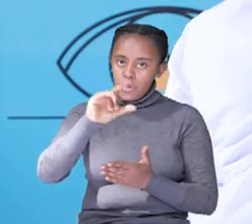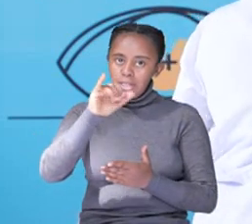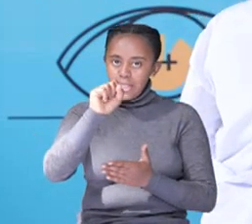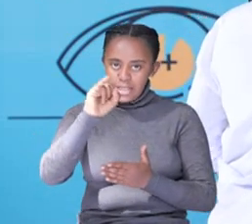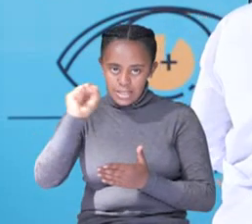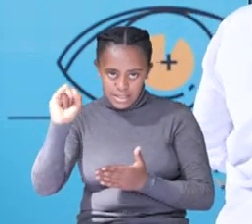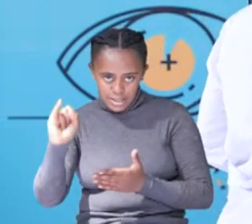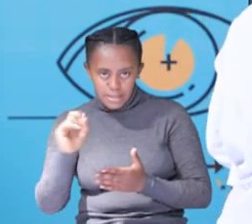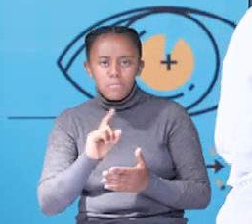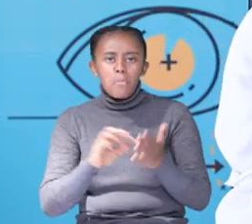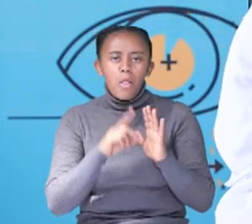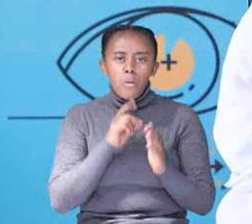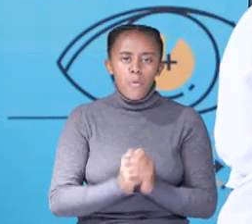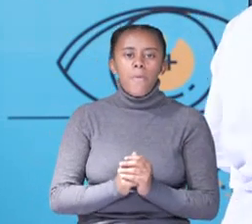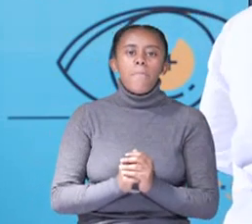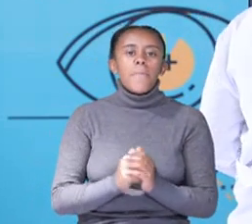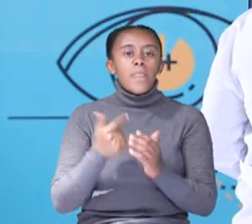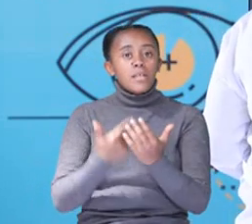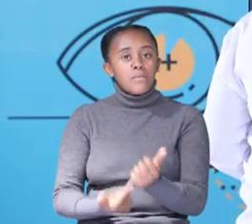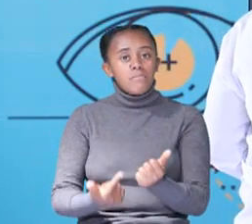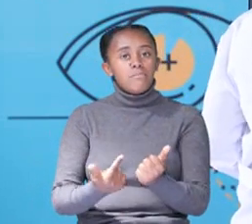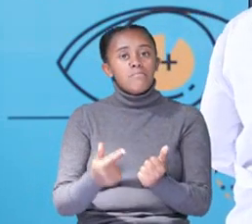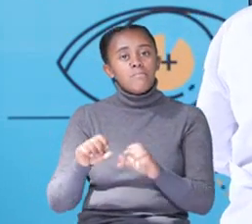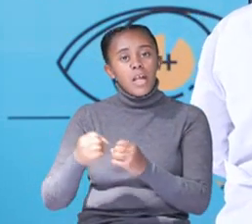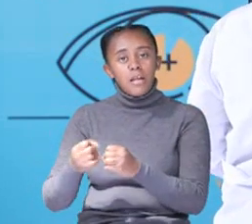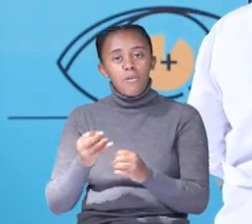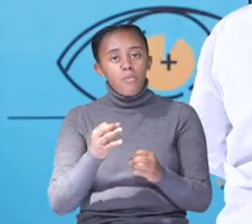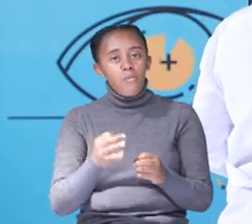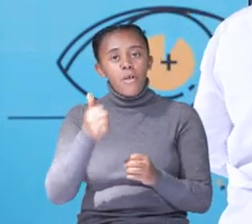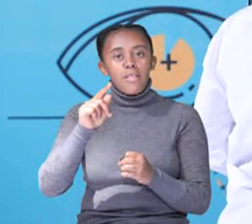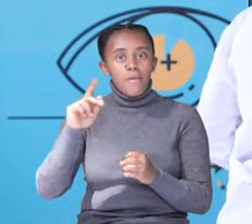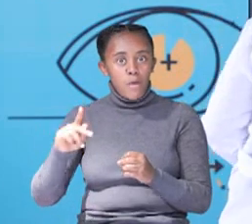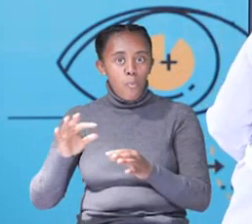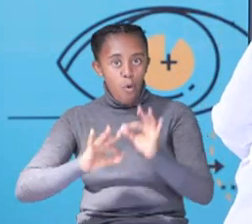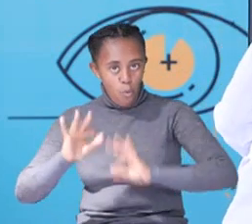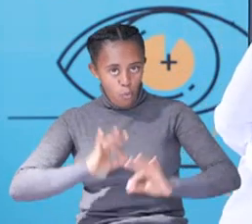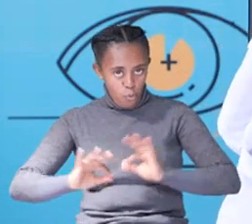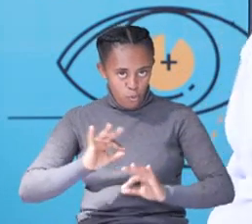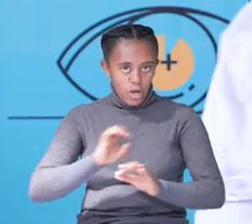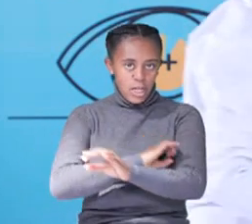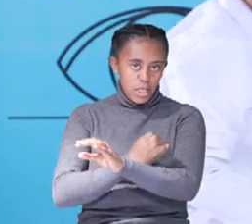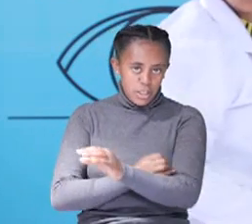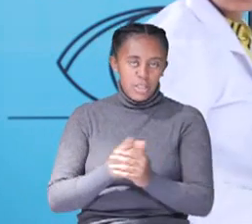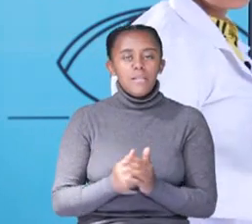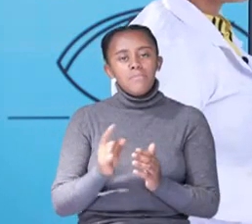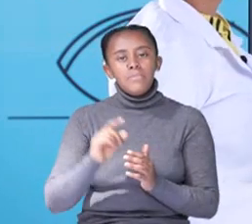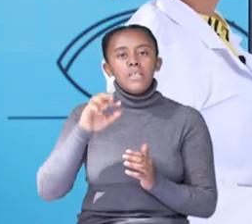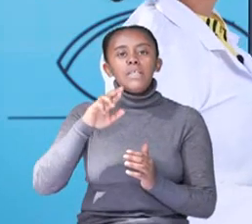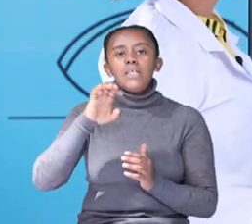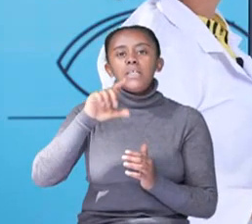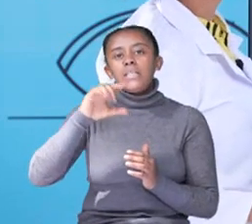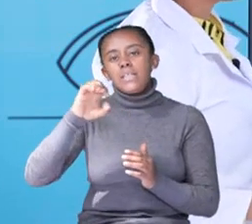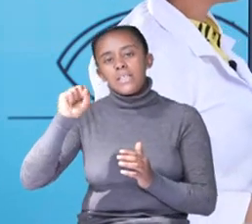single step hydrolysis means with a single step breaking down of the ATP molecule, energy will be released. This